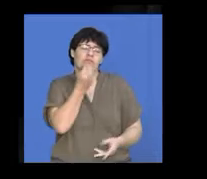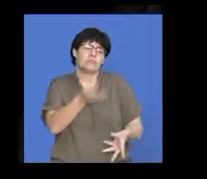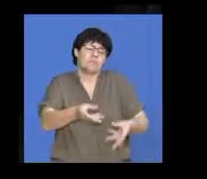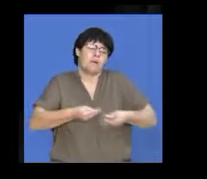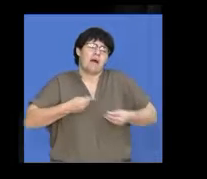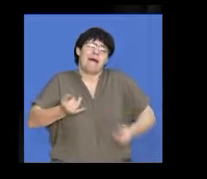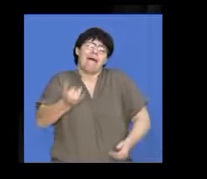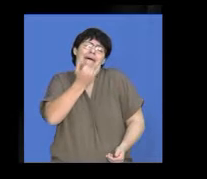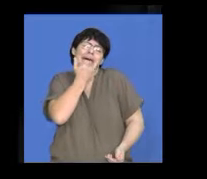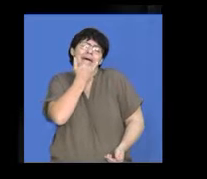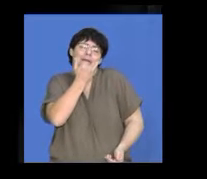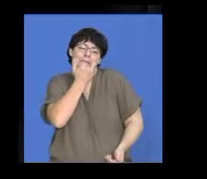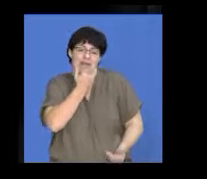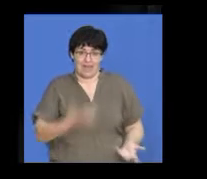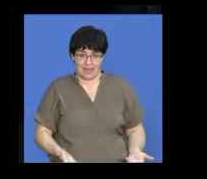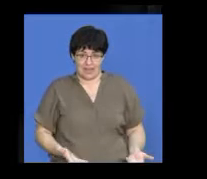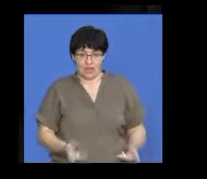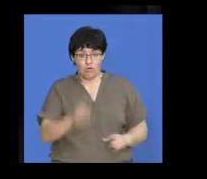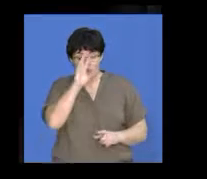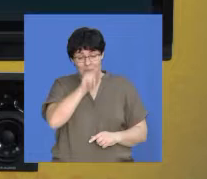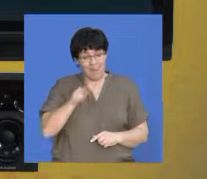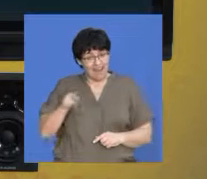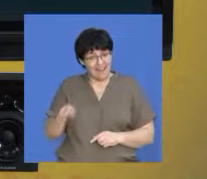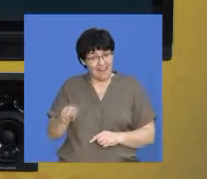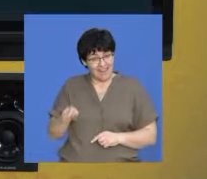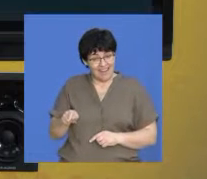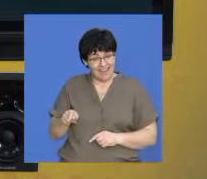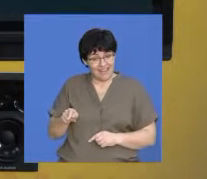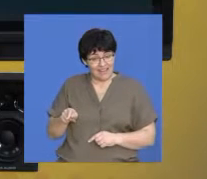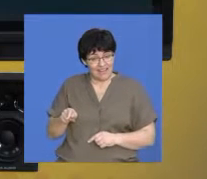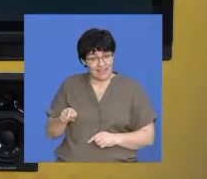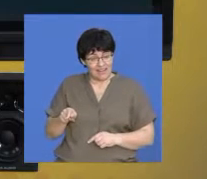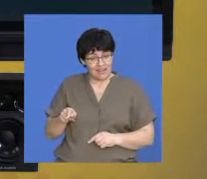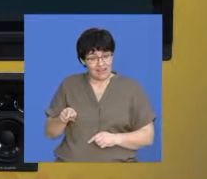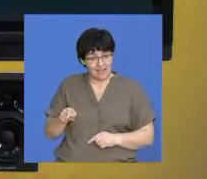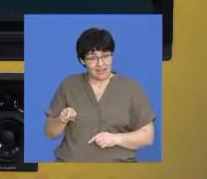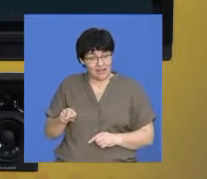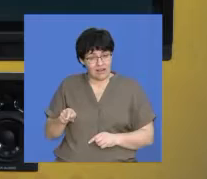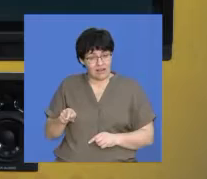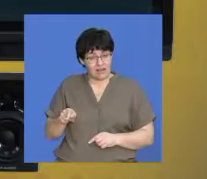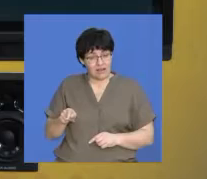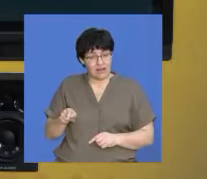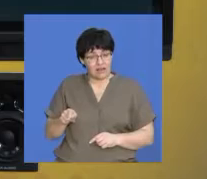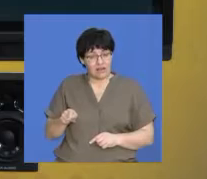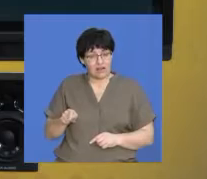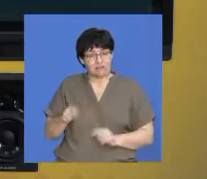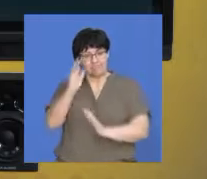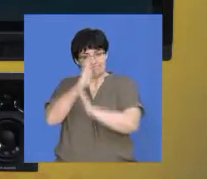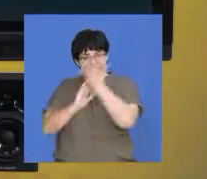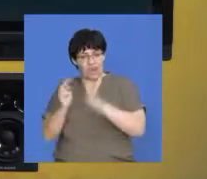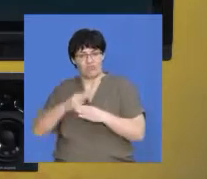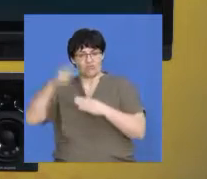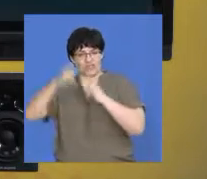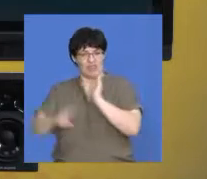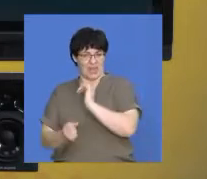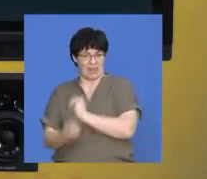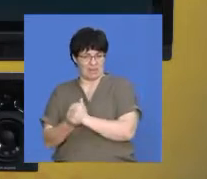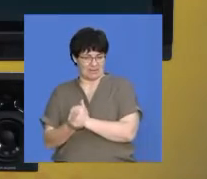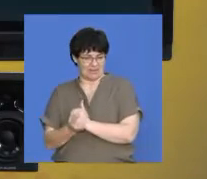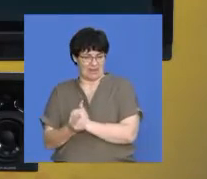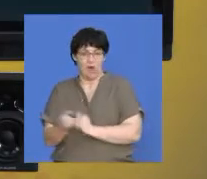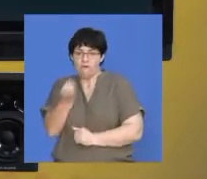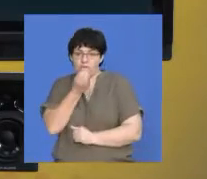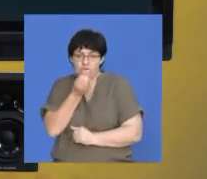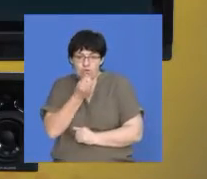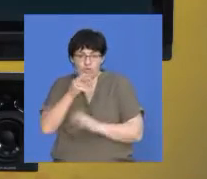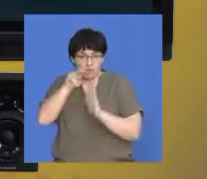So again, you remember in source A, we said that it also told us about the results of the